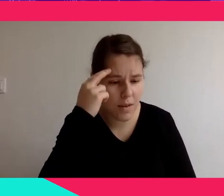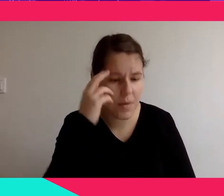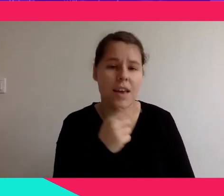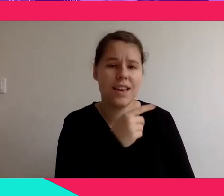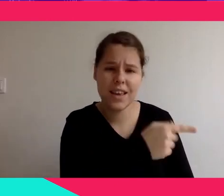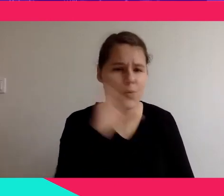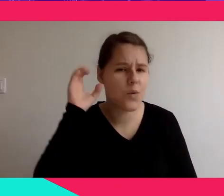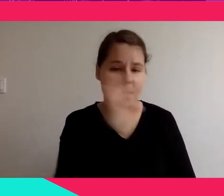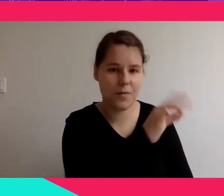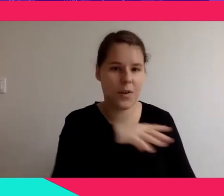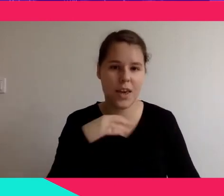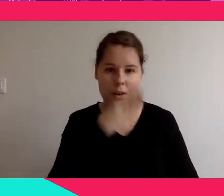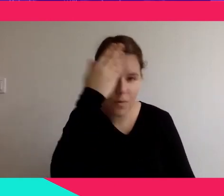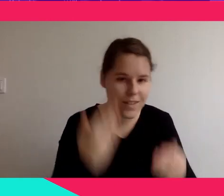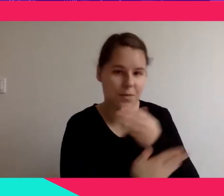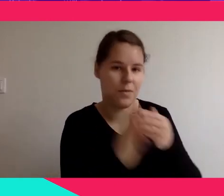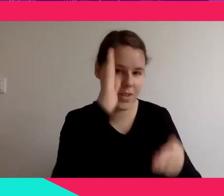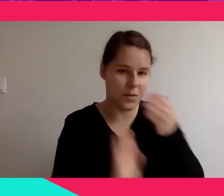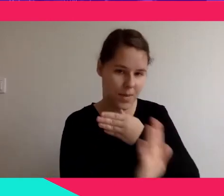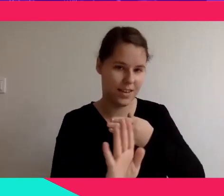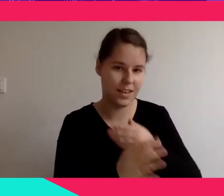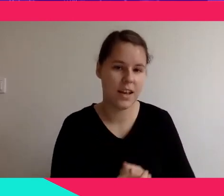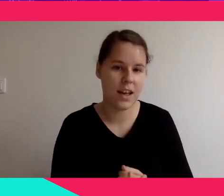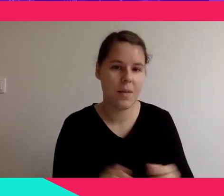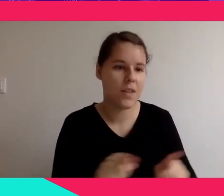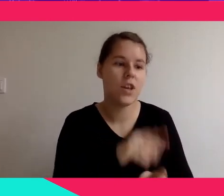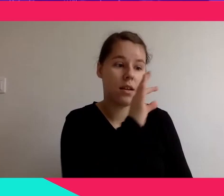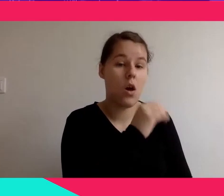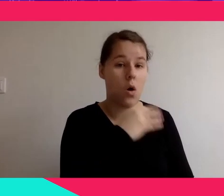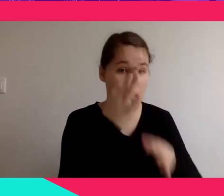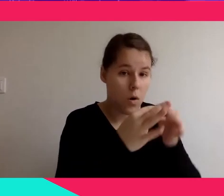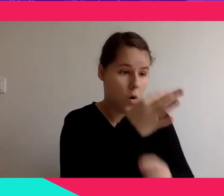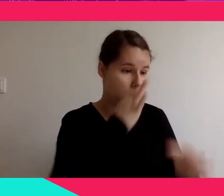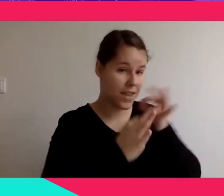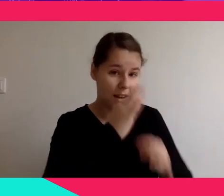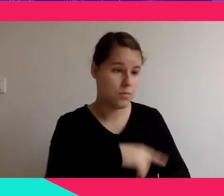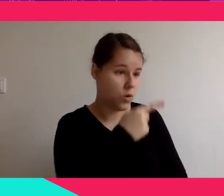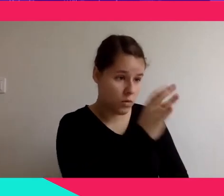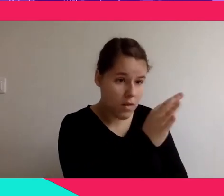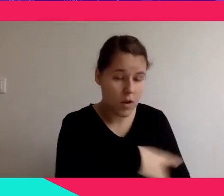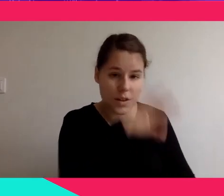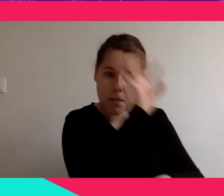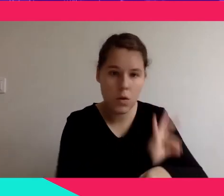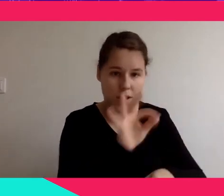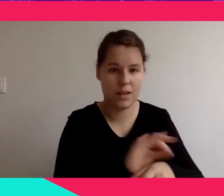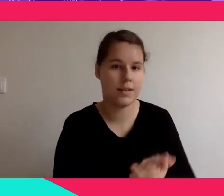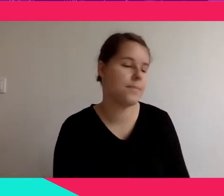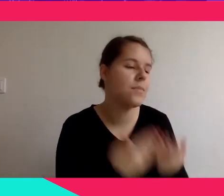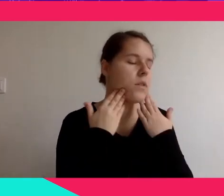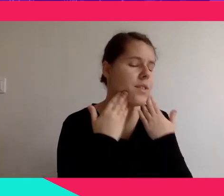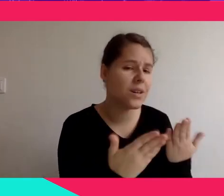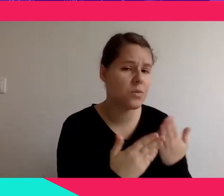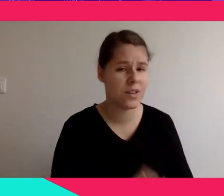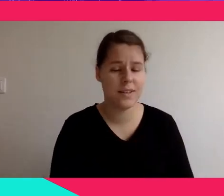projects. So I just wanted to say how much I appreciate that, and also how much it resembles certain things that were discussed